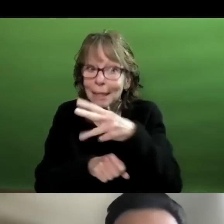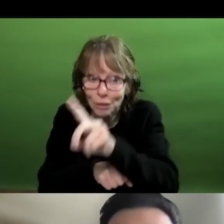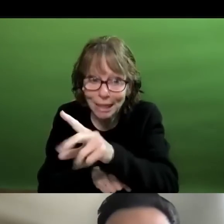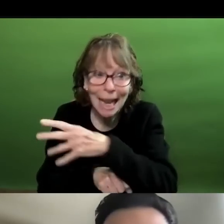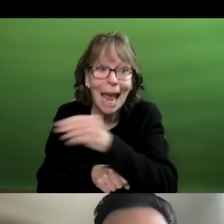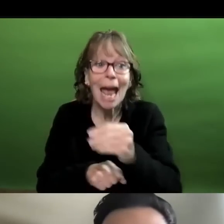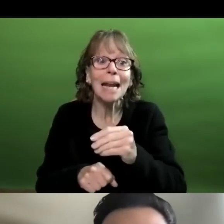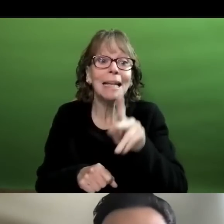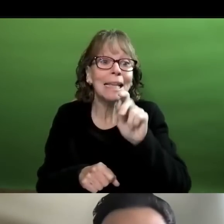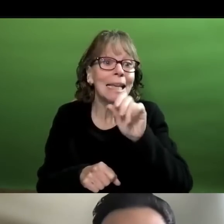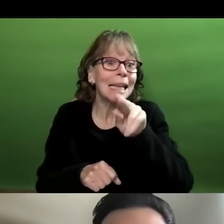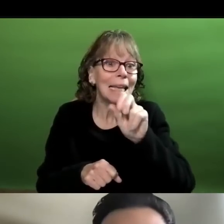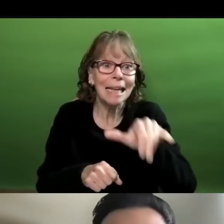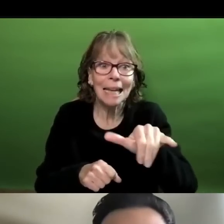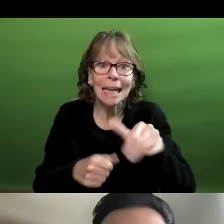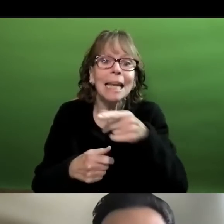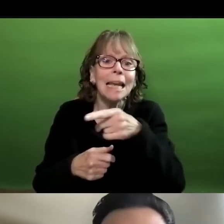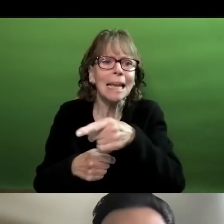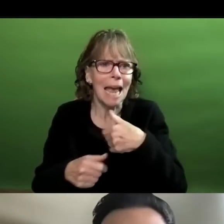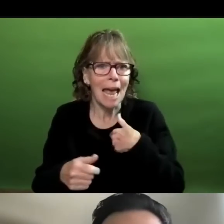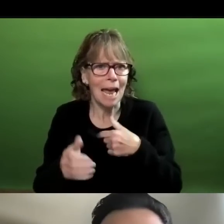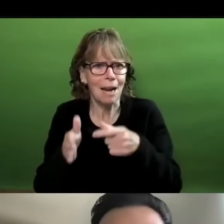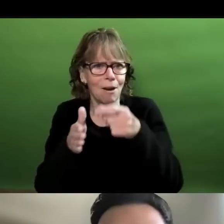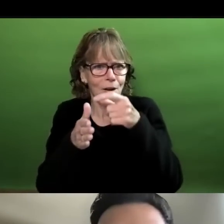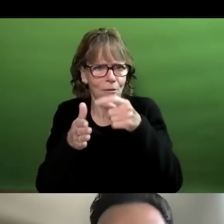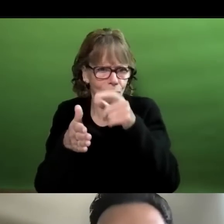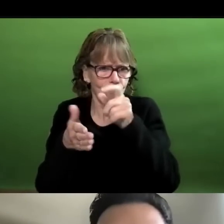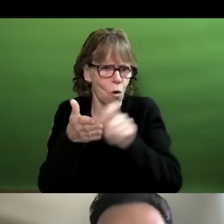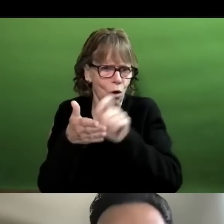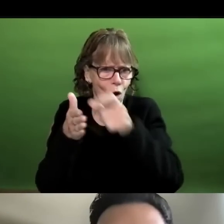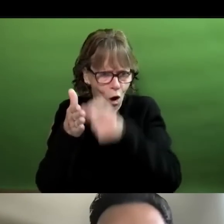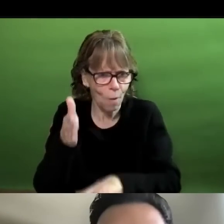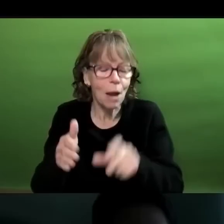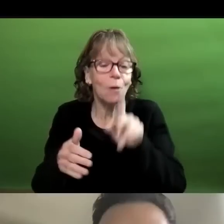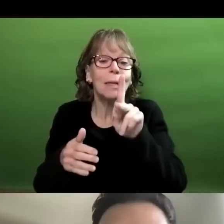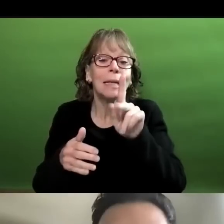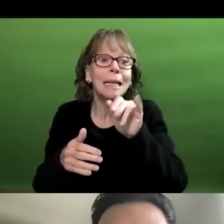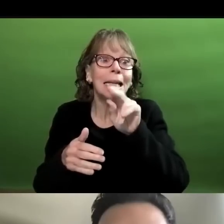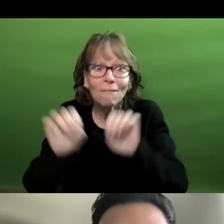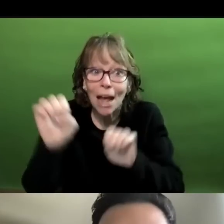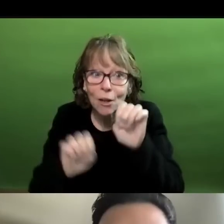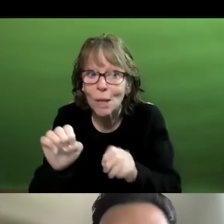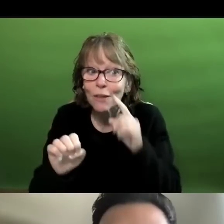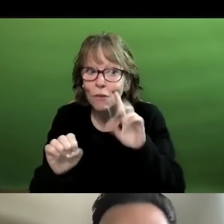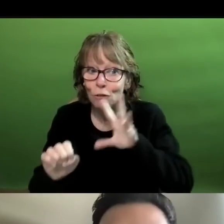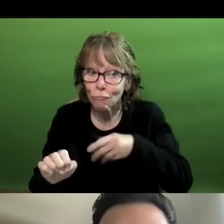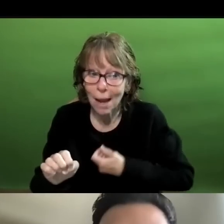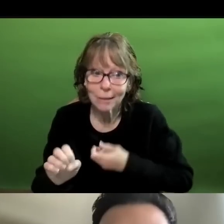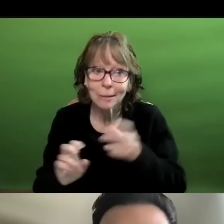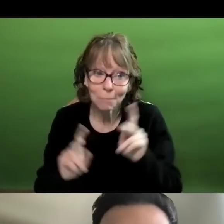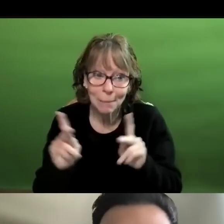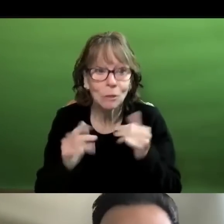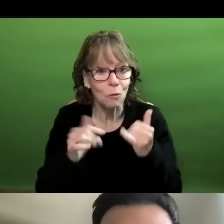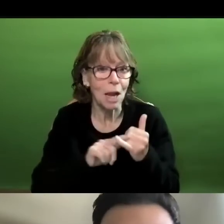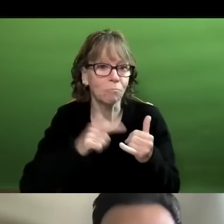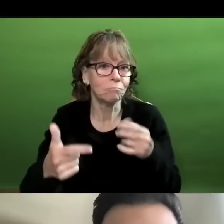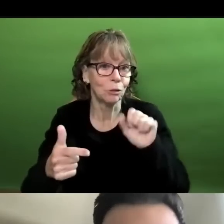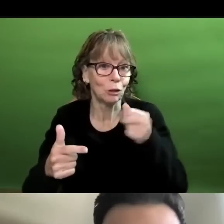articles addressing discrepancies in kidney function evaluation for transgender people. I'll hand it over now to Shane.